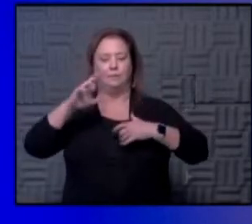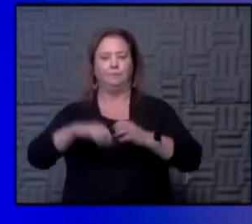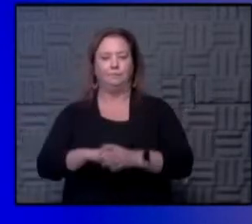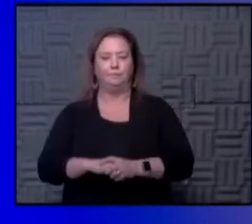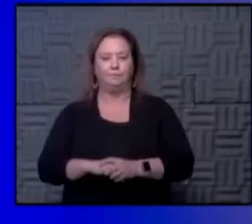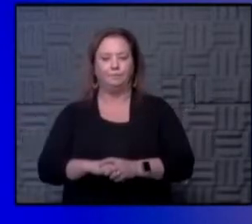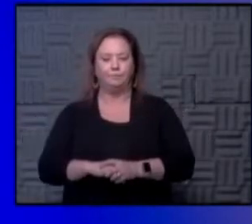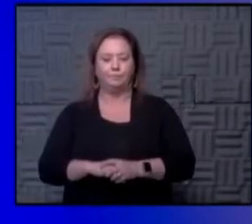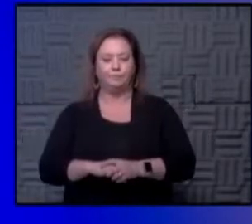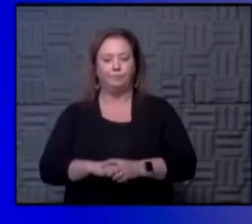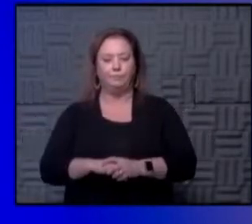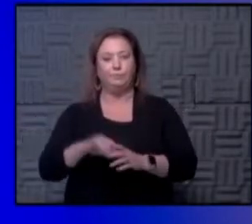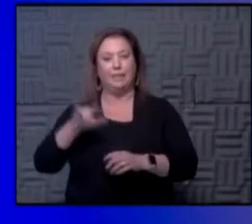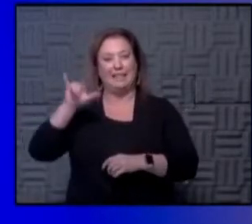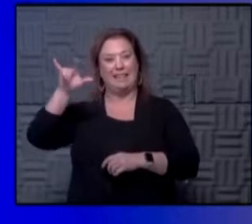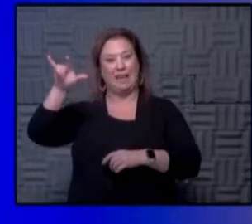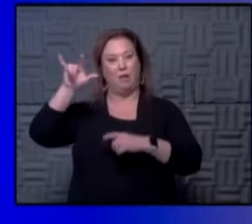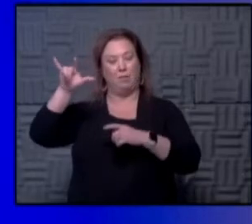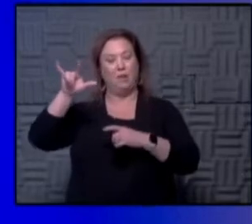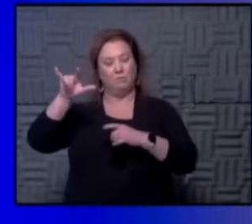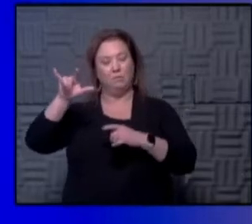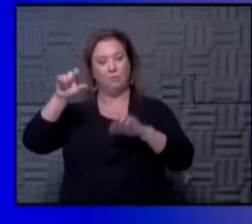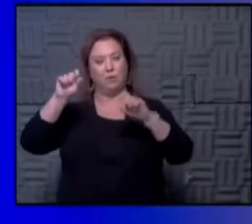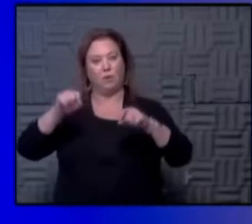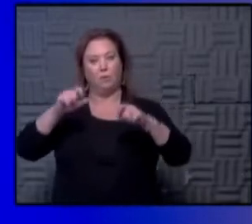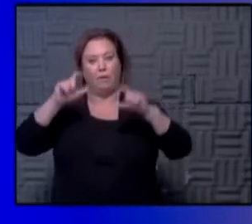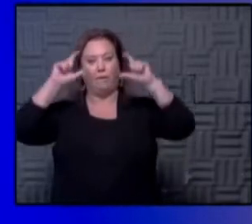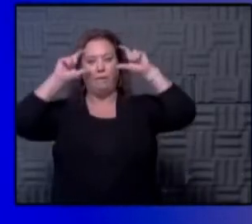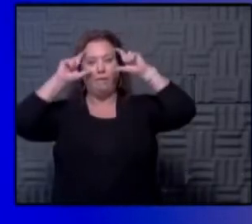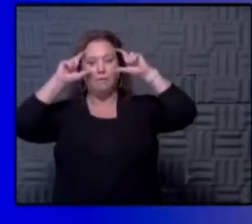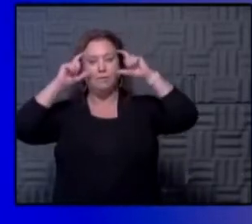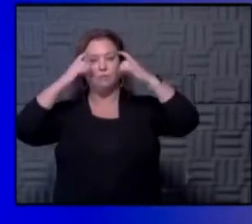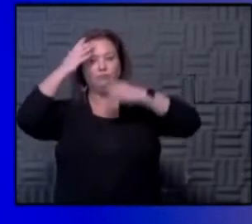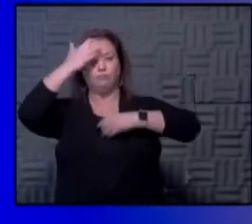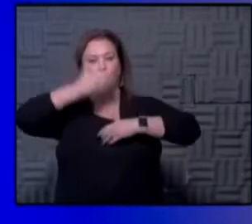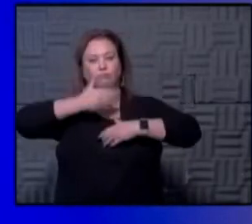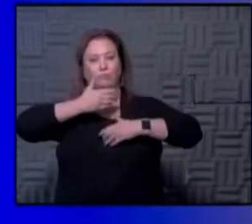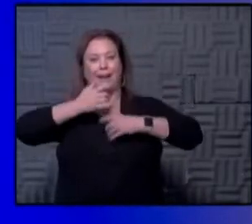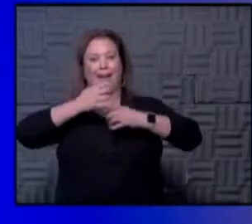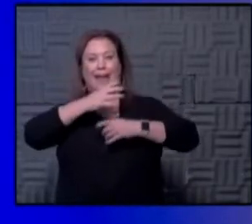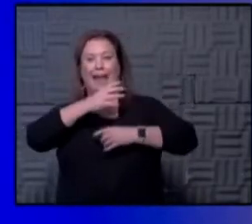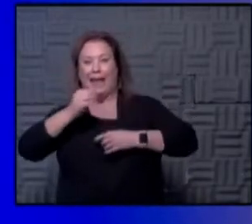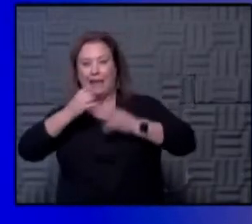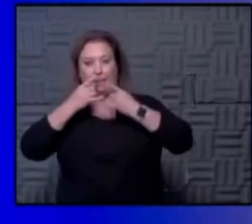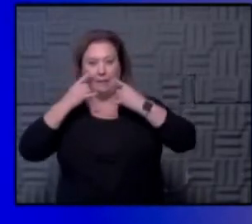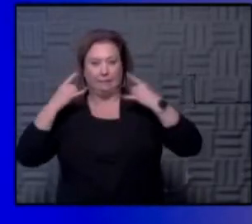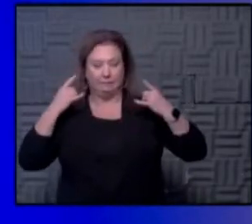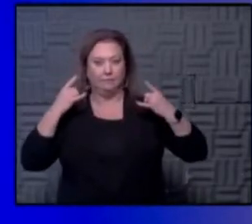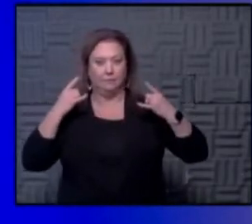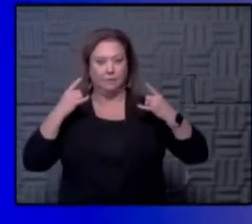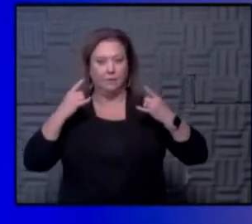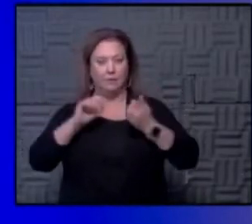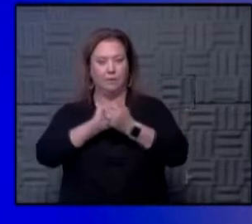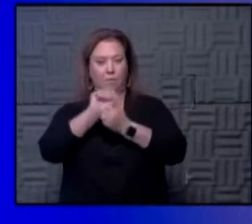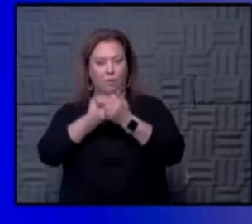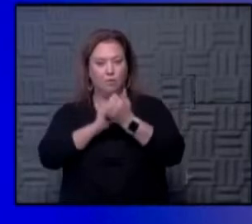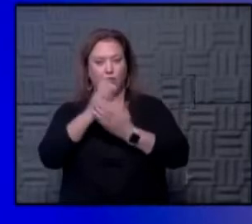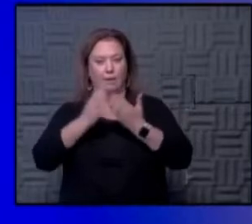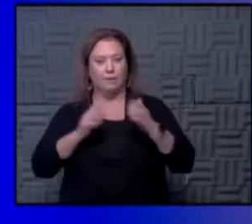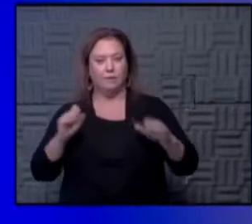nation. The airplane, you can wear goggles or a face shield and a mask. You can use hand